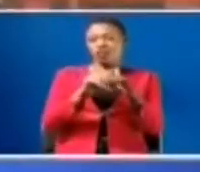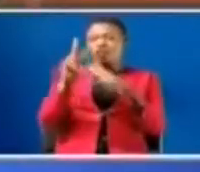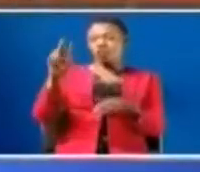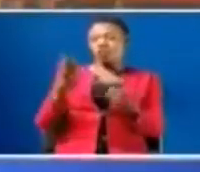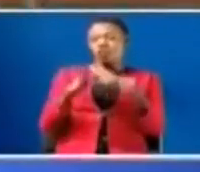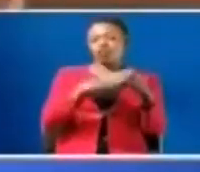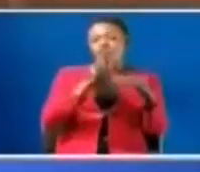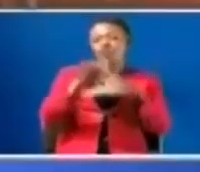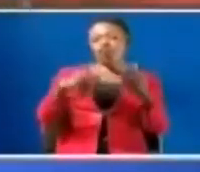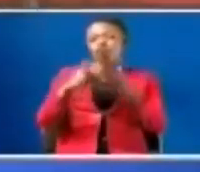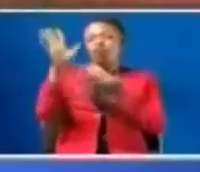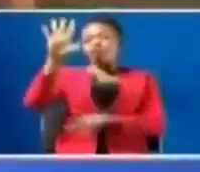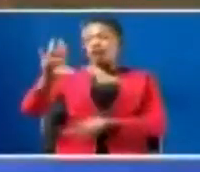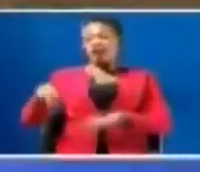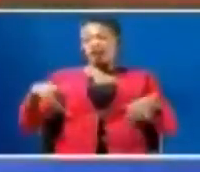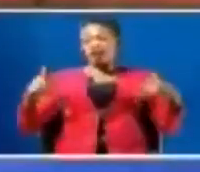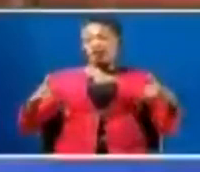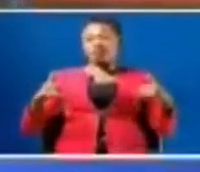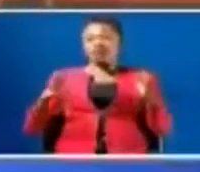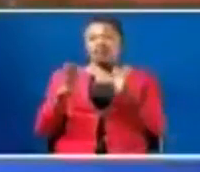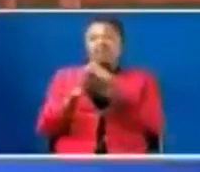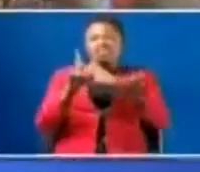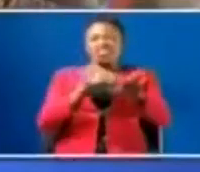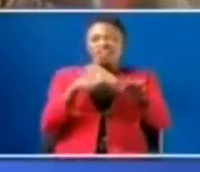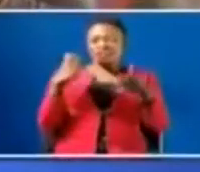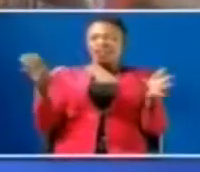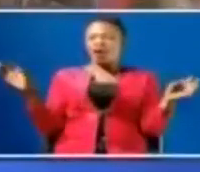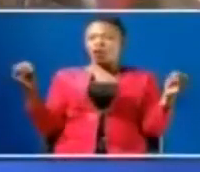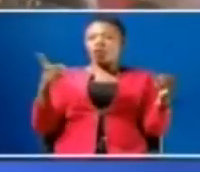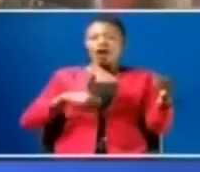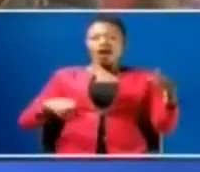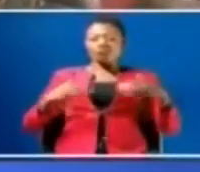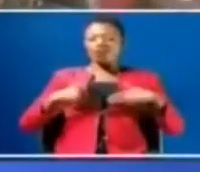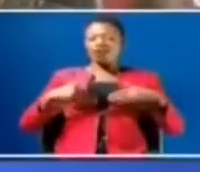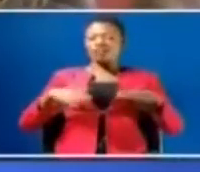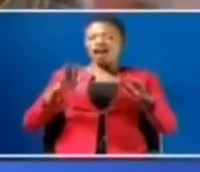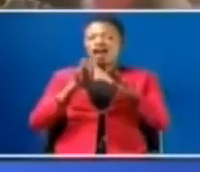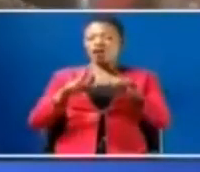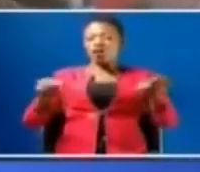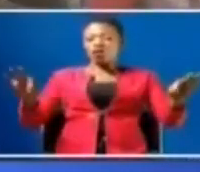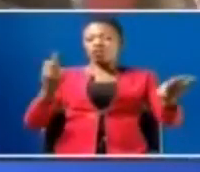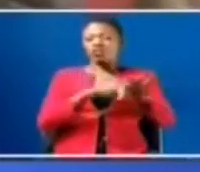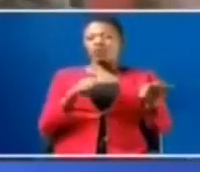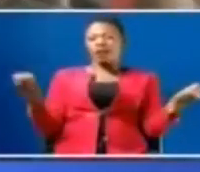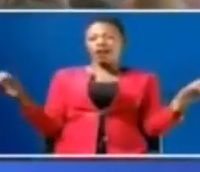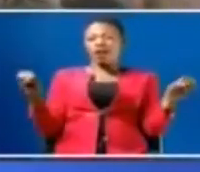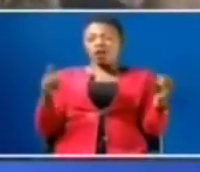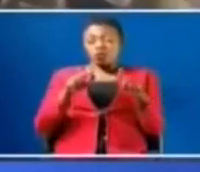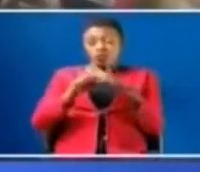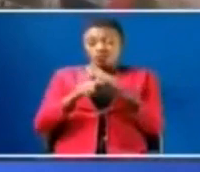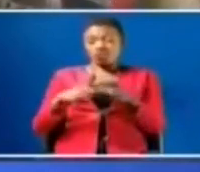things, time is not on their side. So what now I'm ready for the food, so to meanza camp.